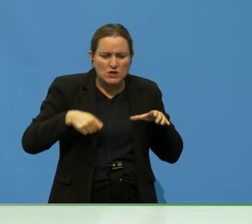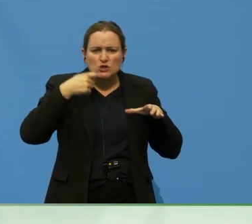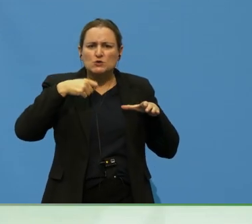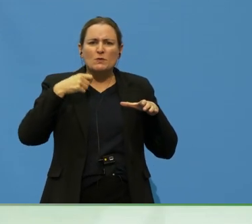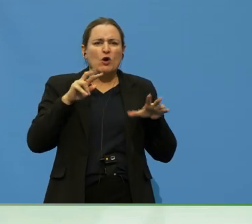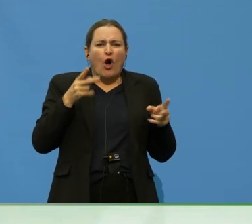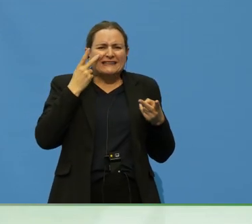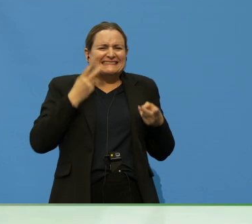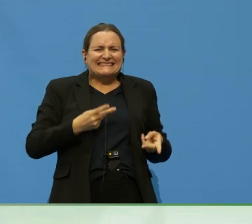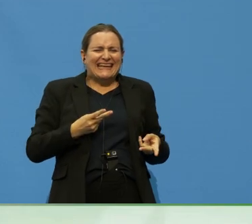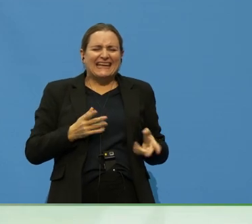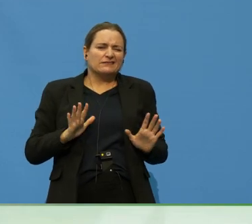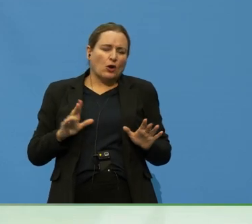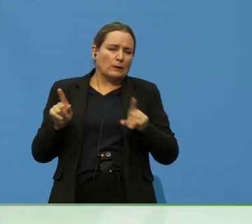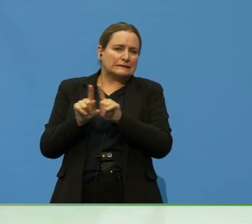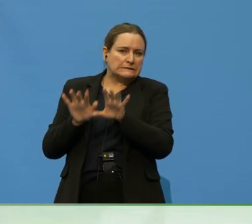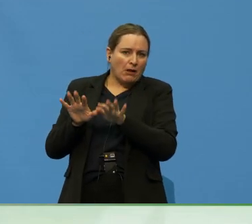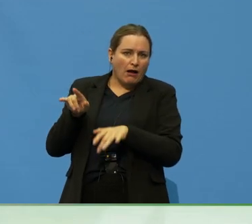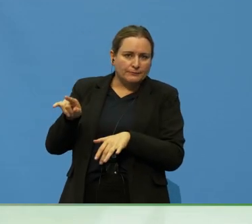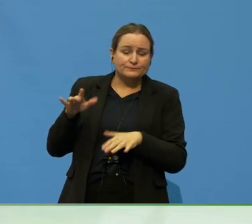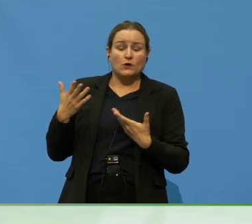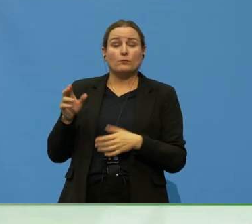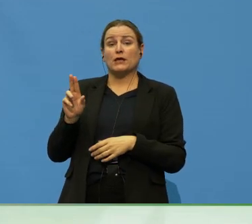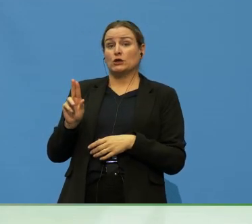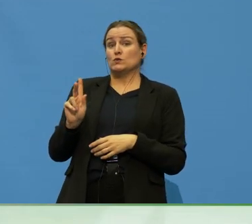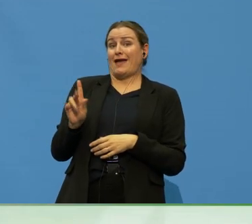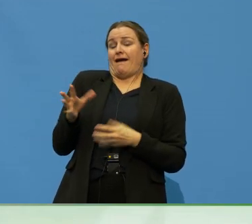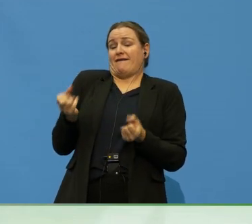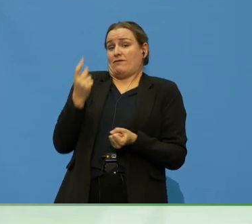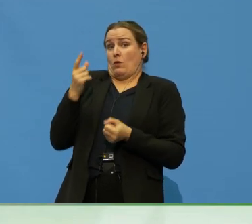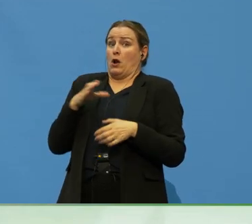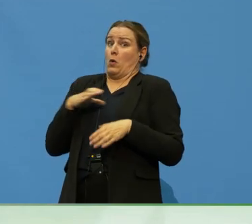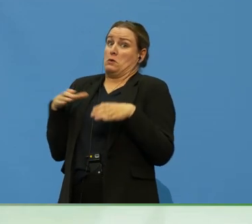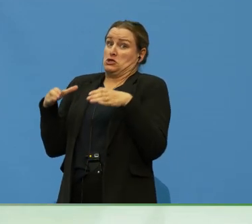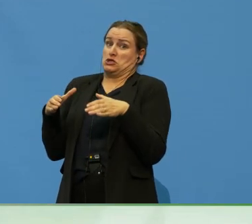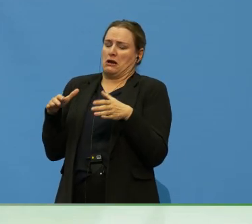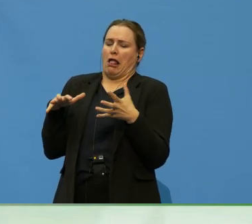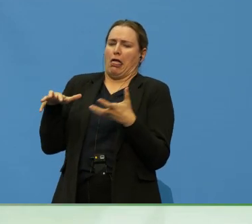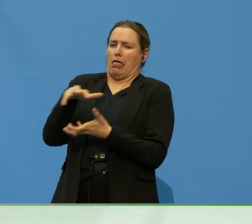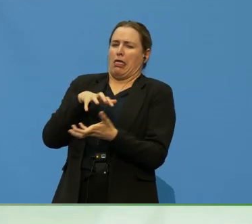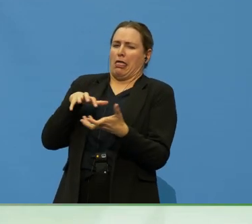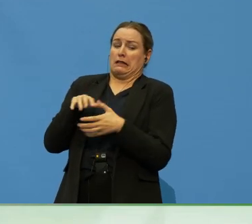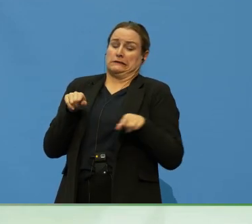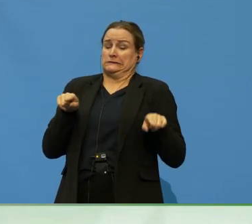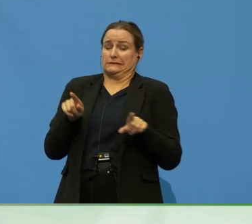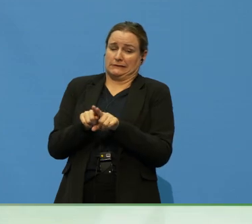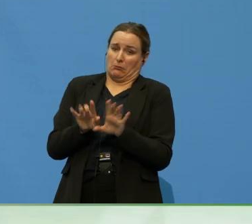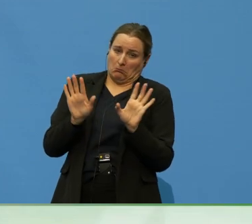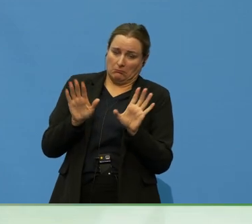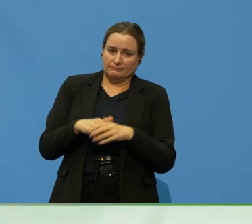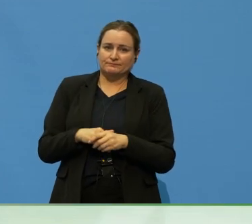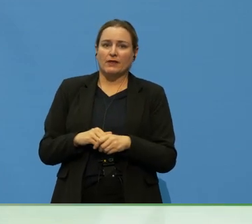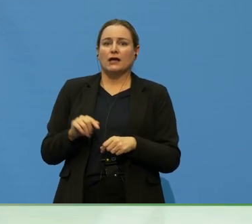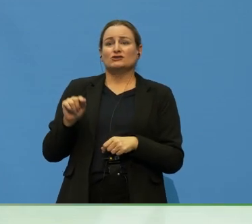aspect of human rights and difference and protected characteristics rarely really understand this disability